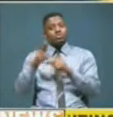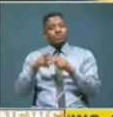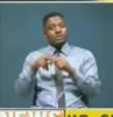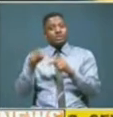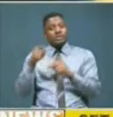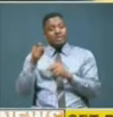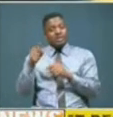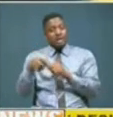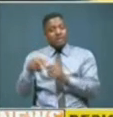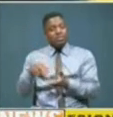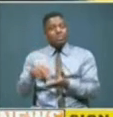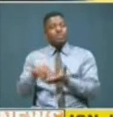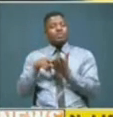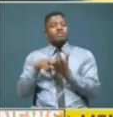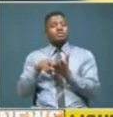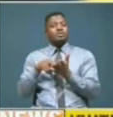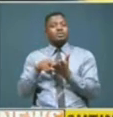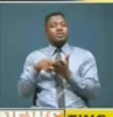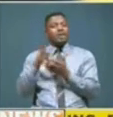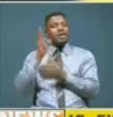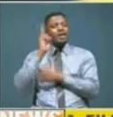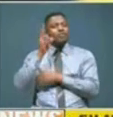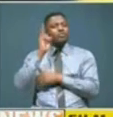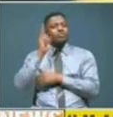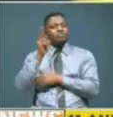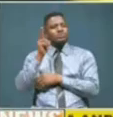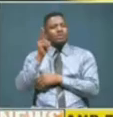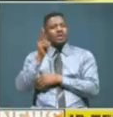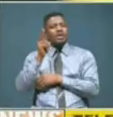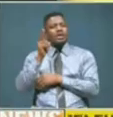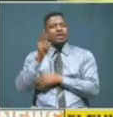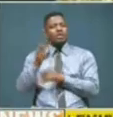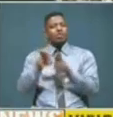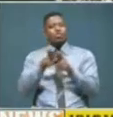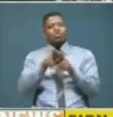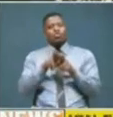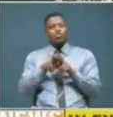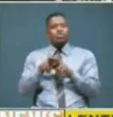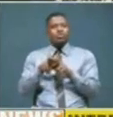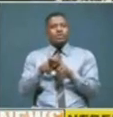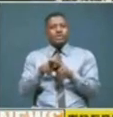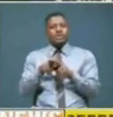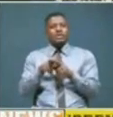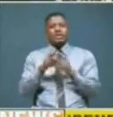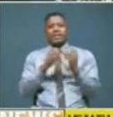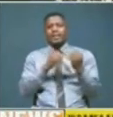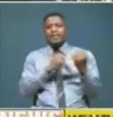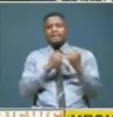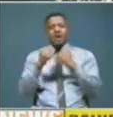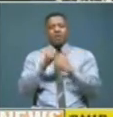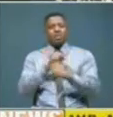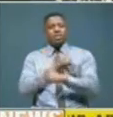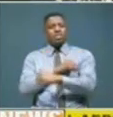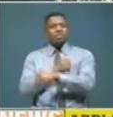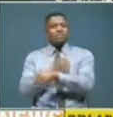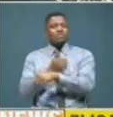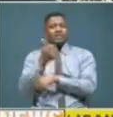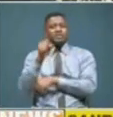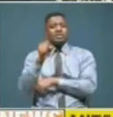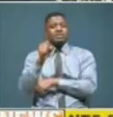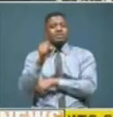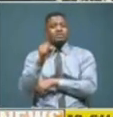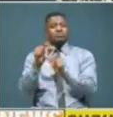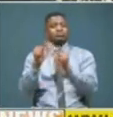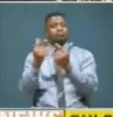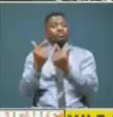stool represents the history, the unity, the power and authority of the Asante nation and also